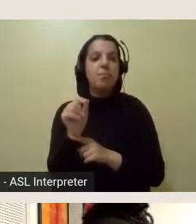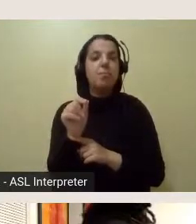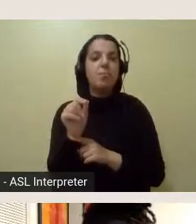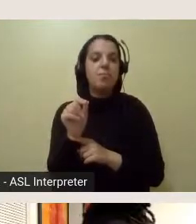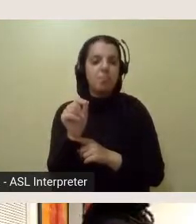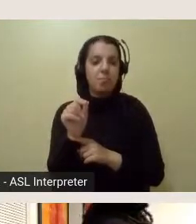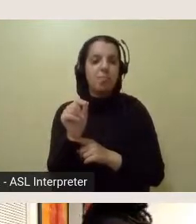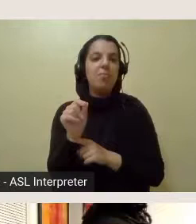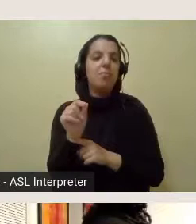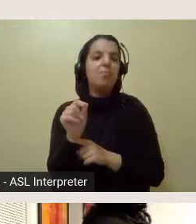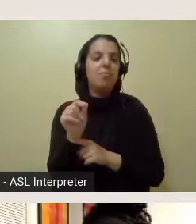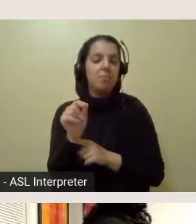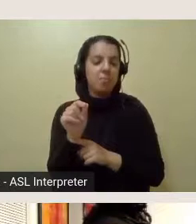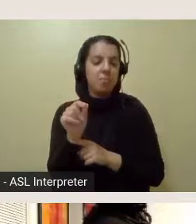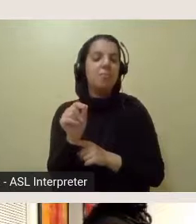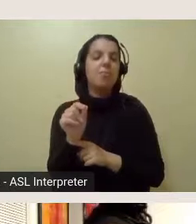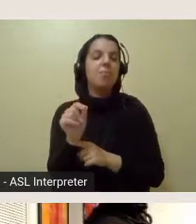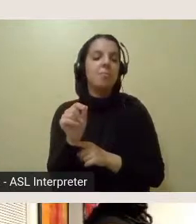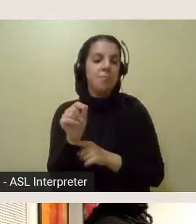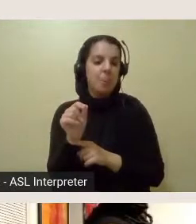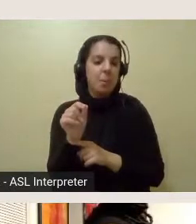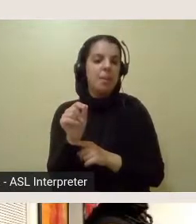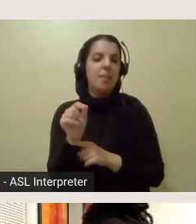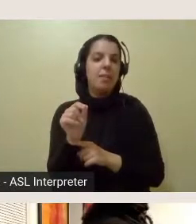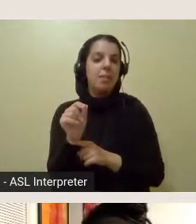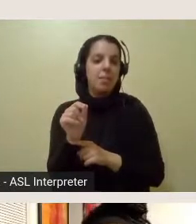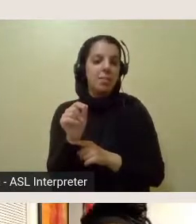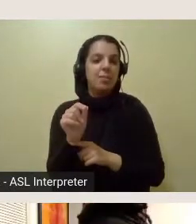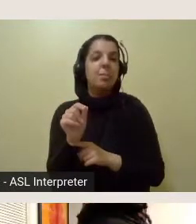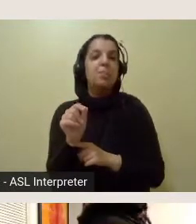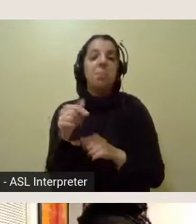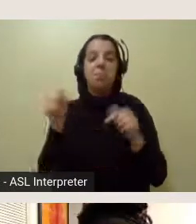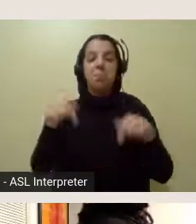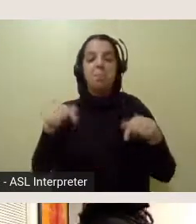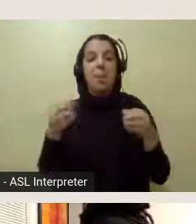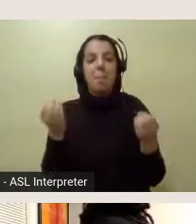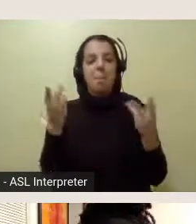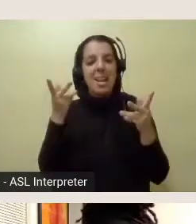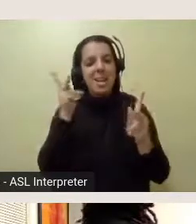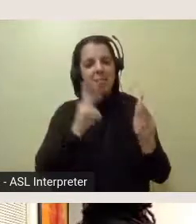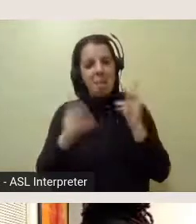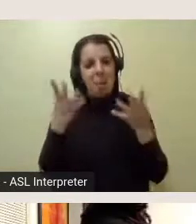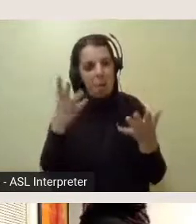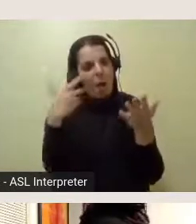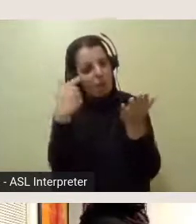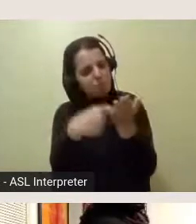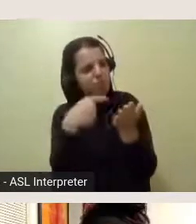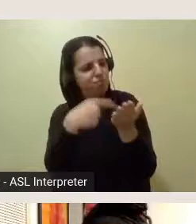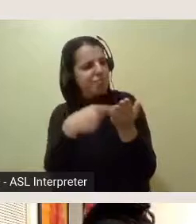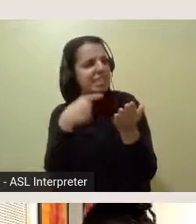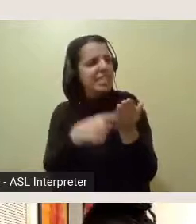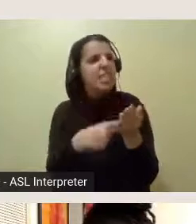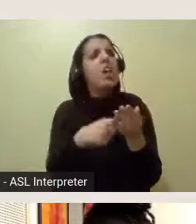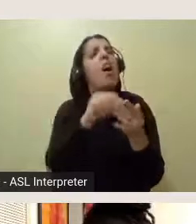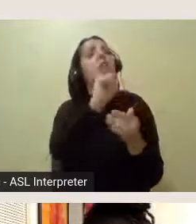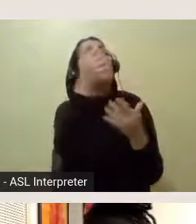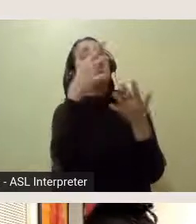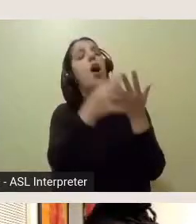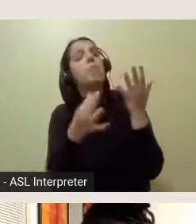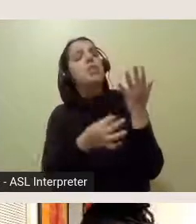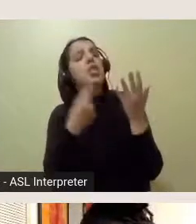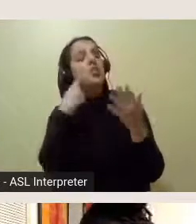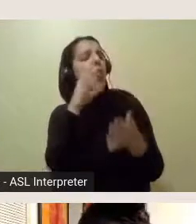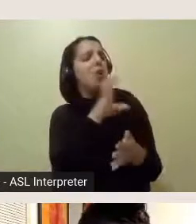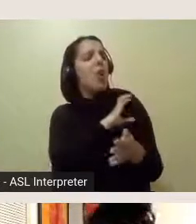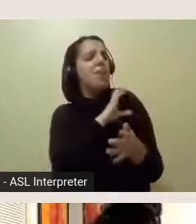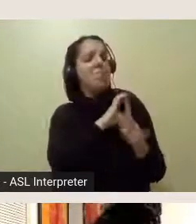are wanting to think about and talk about alternatives to policing and other ways of